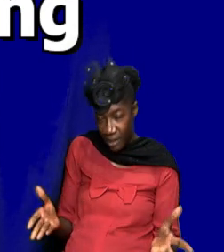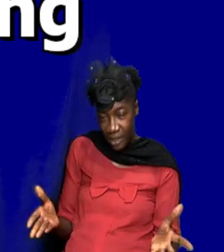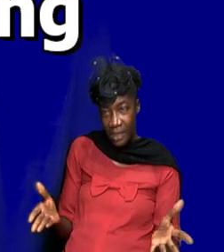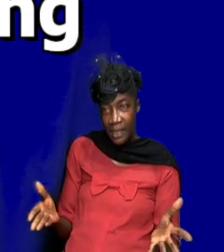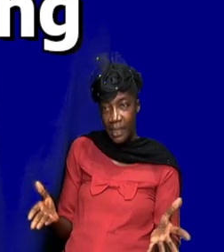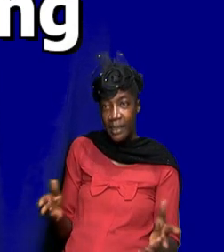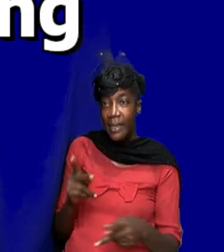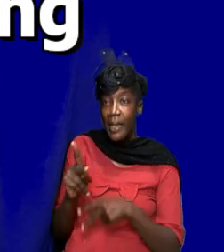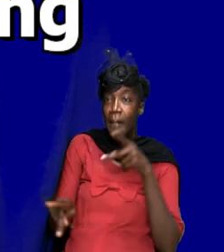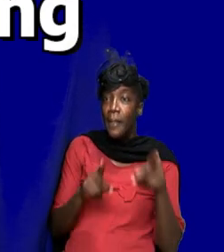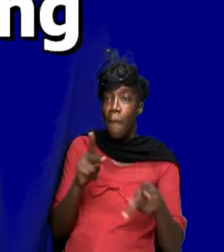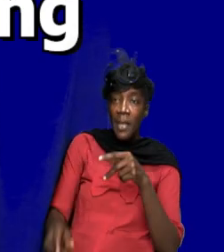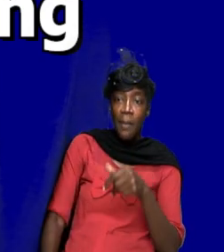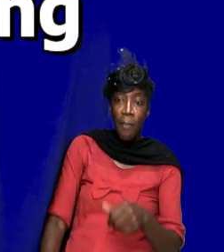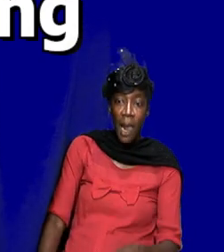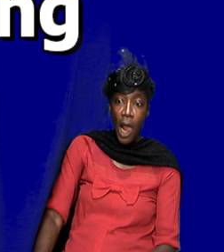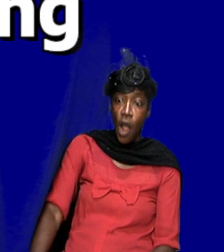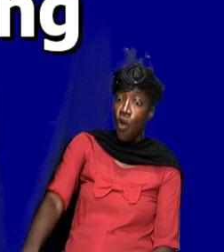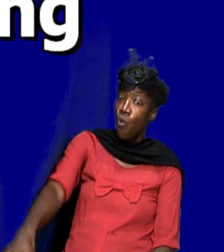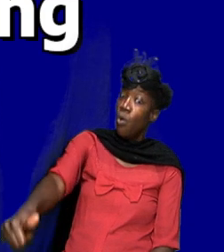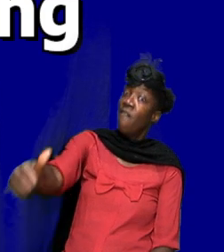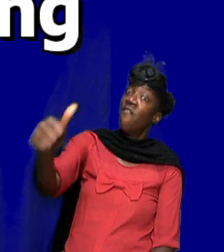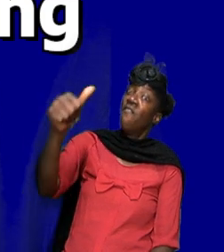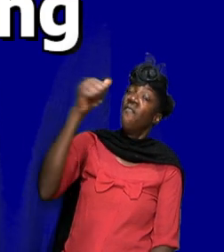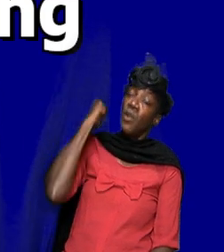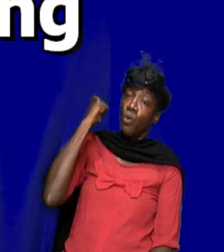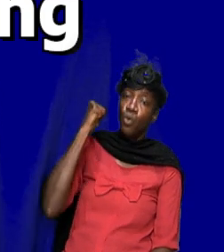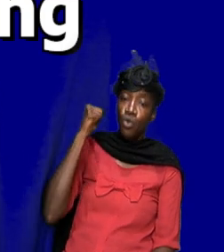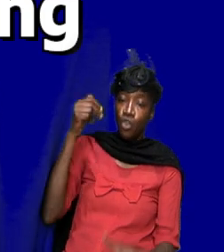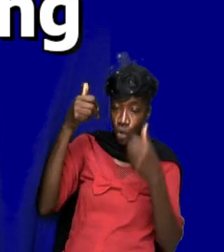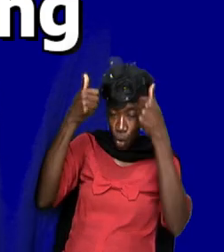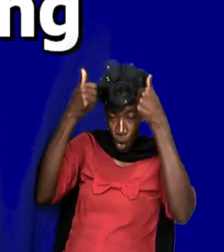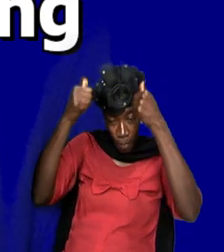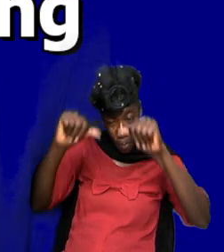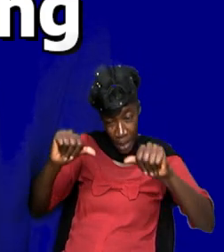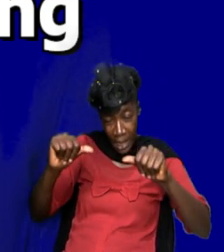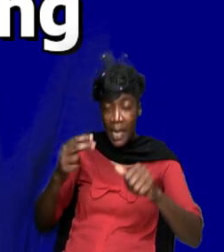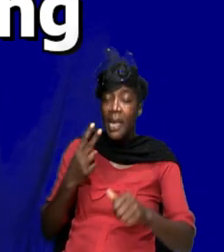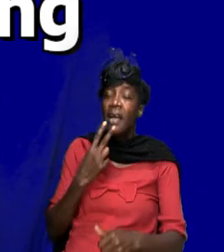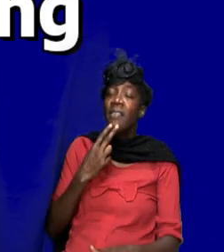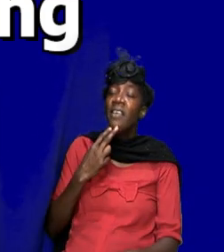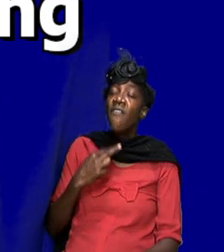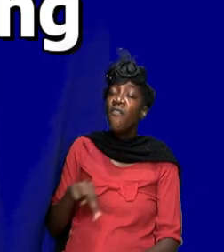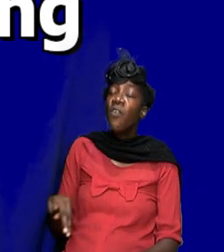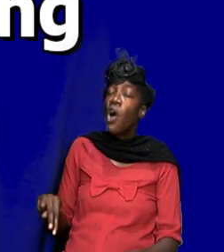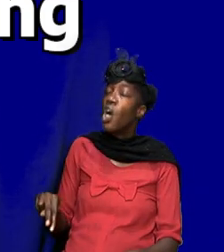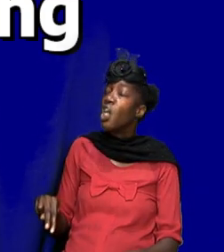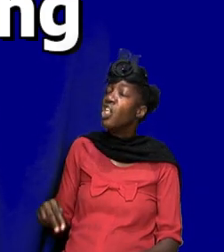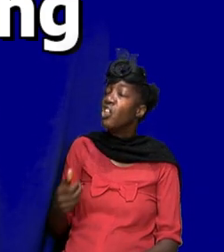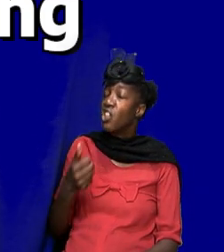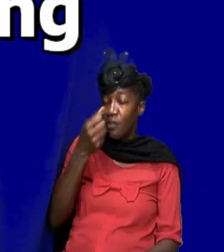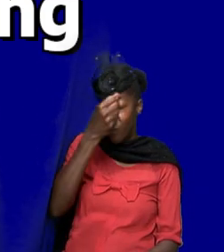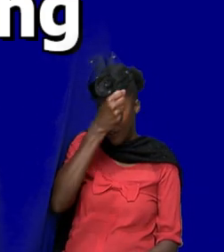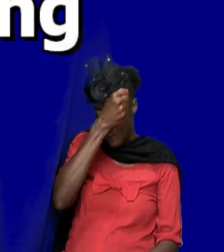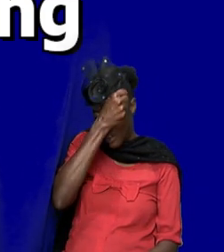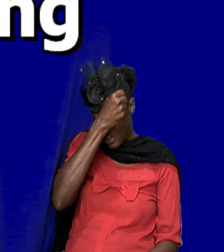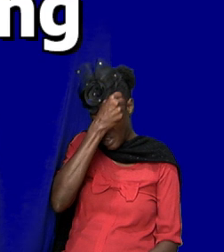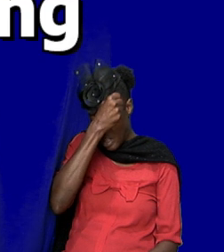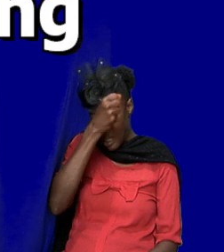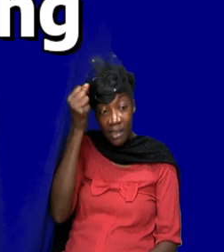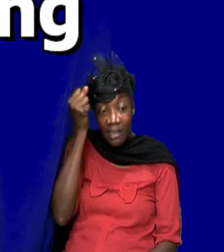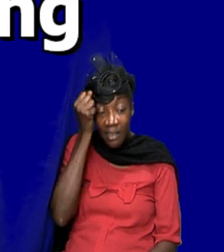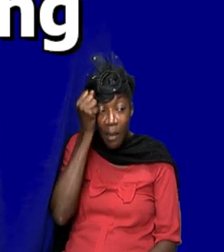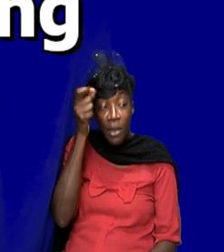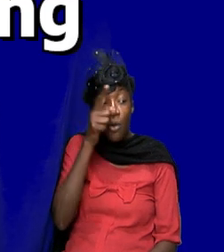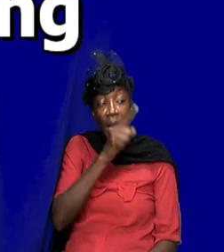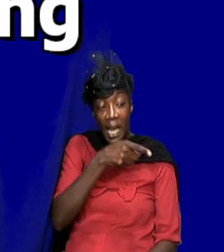the people refused to obey the voice of Samuel, and they said, "Nay, but we